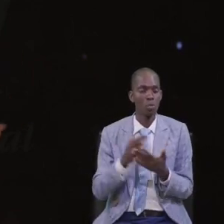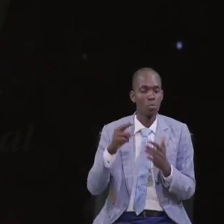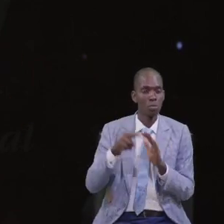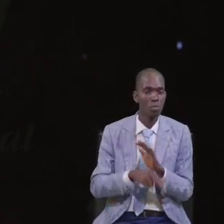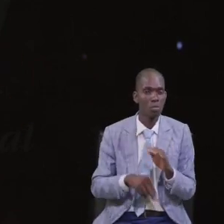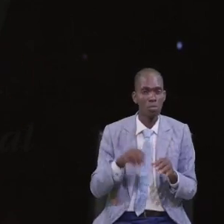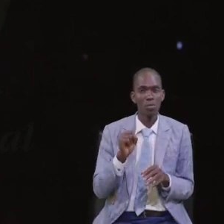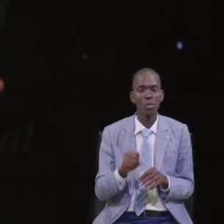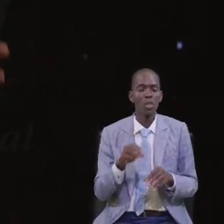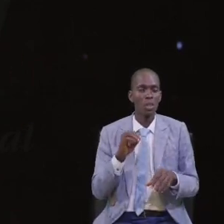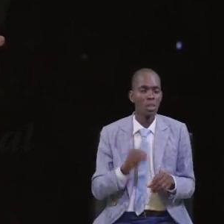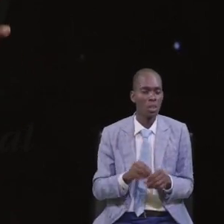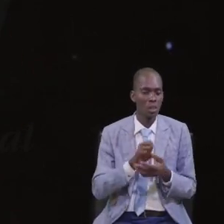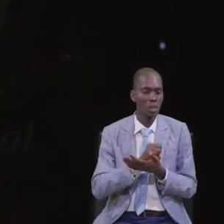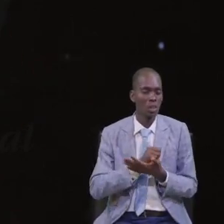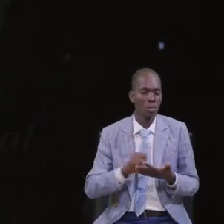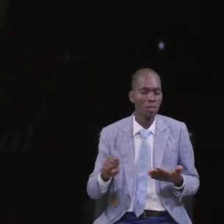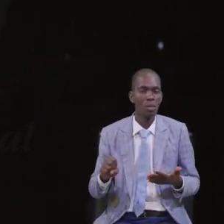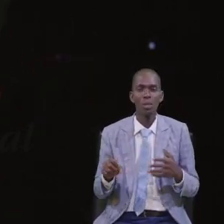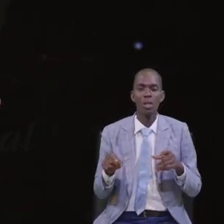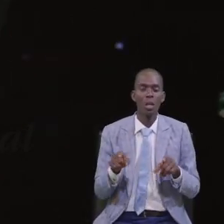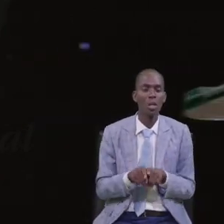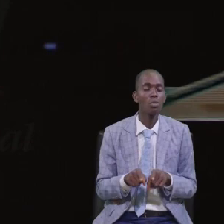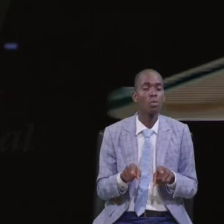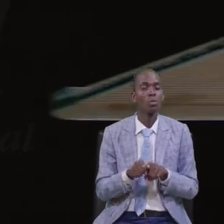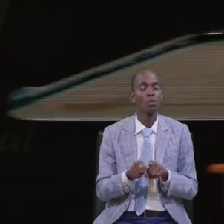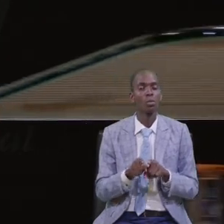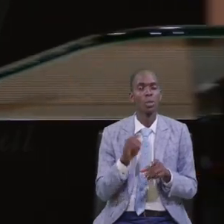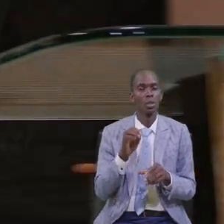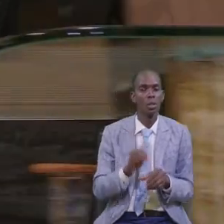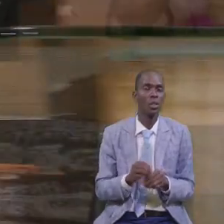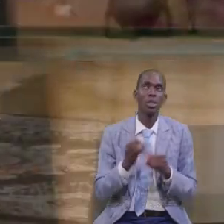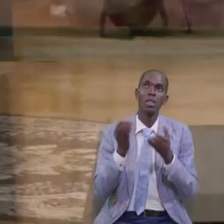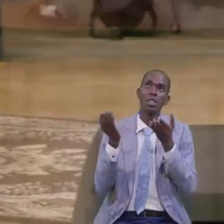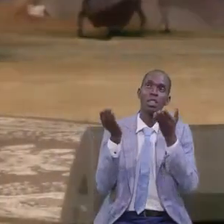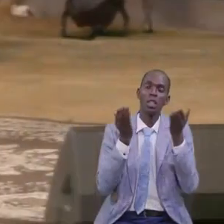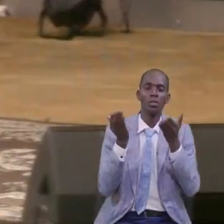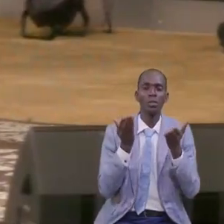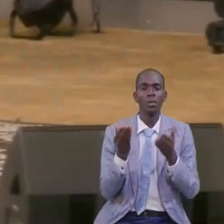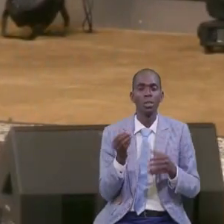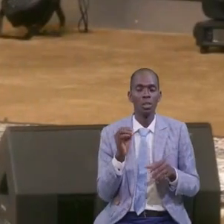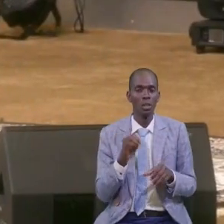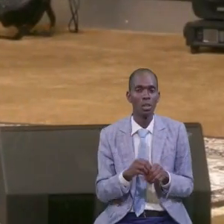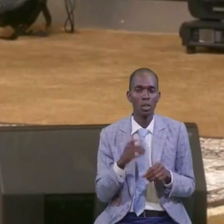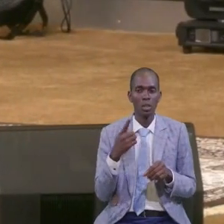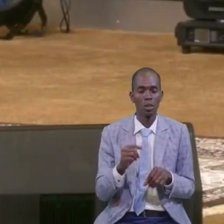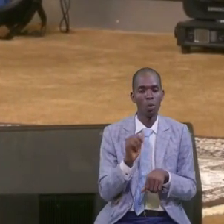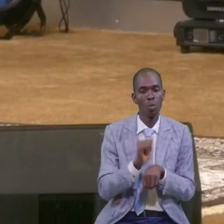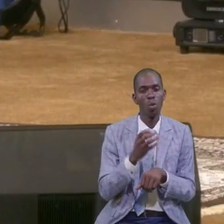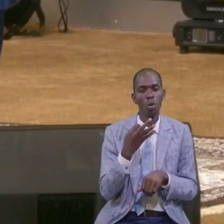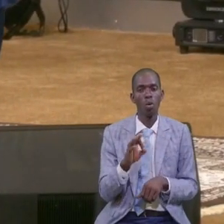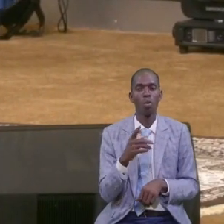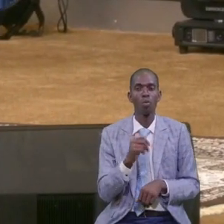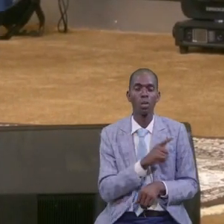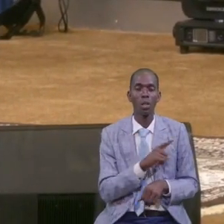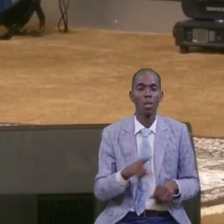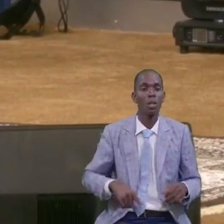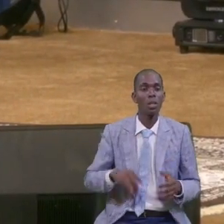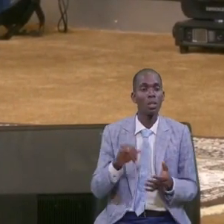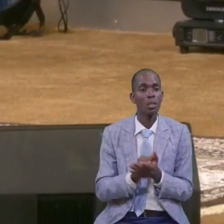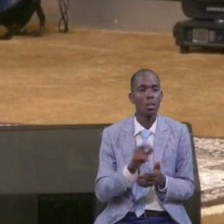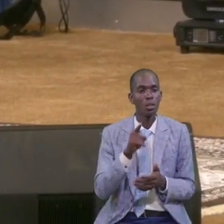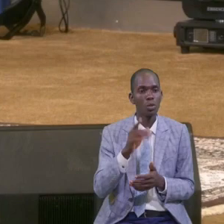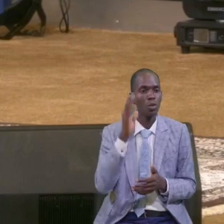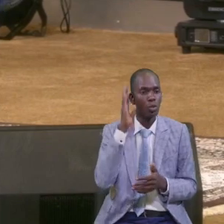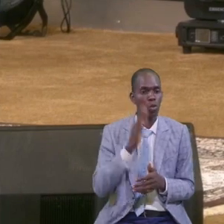in sanctification, as well as in service, in the work of the Lord, that ye shall